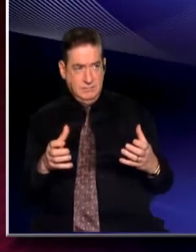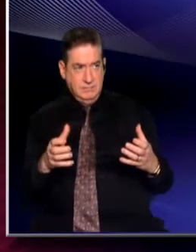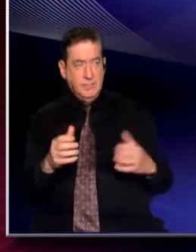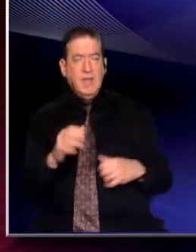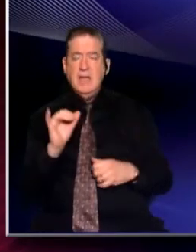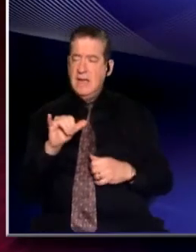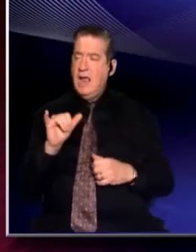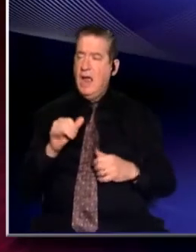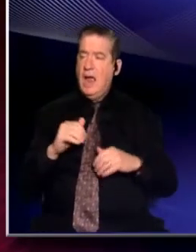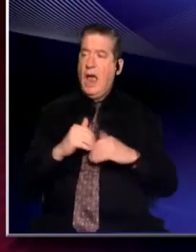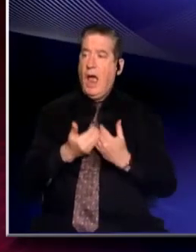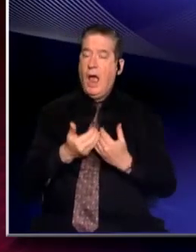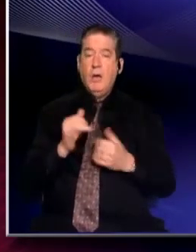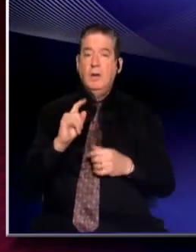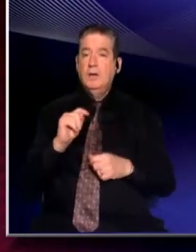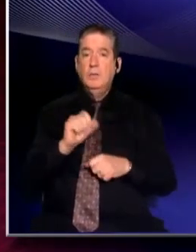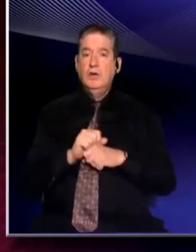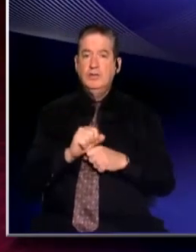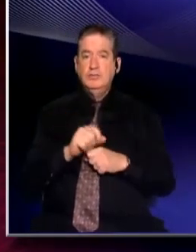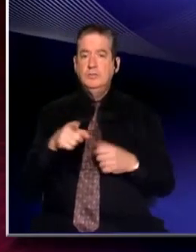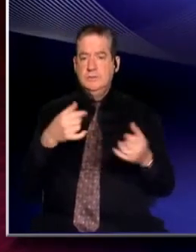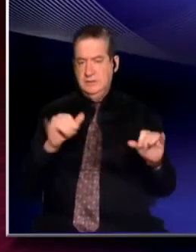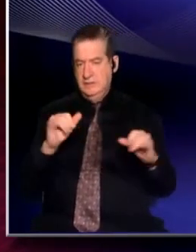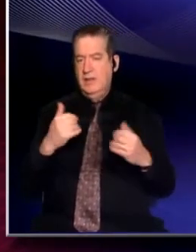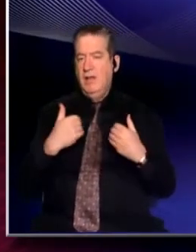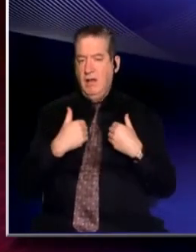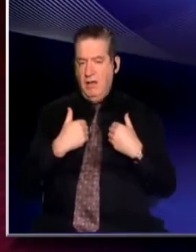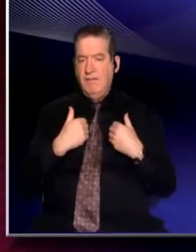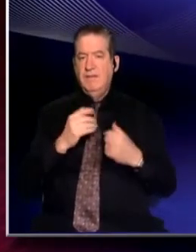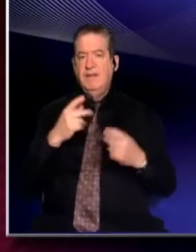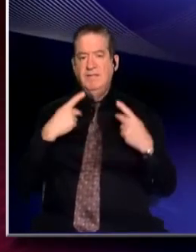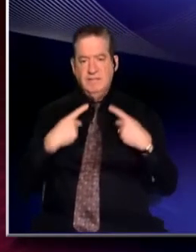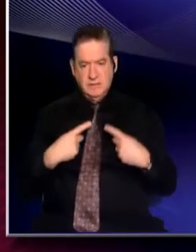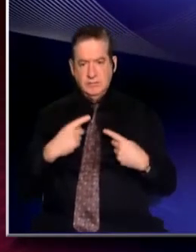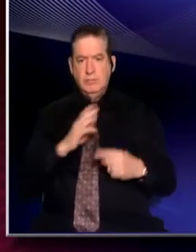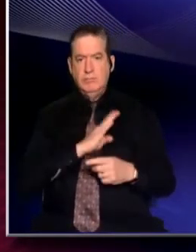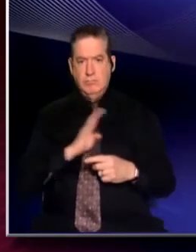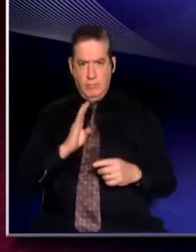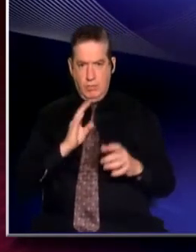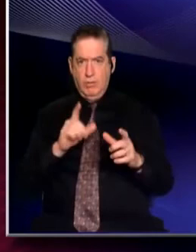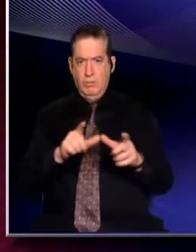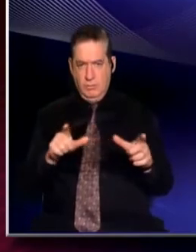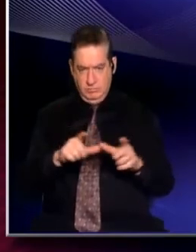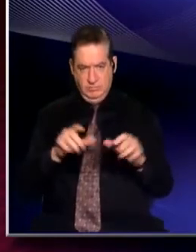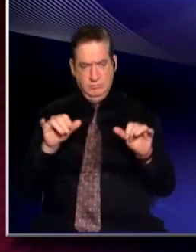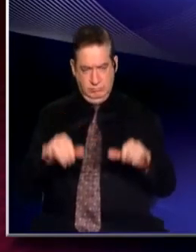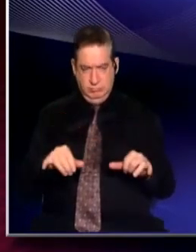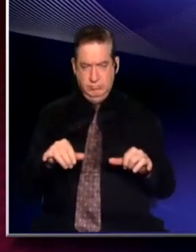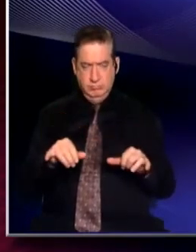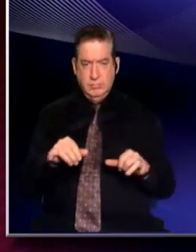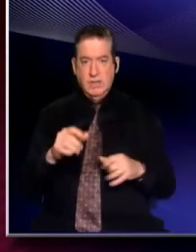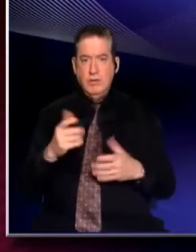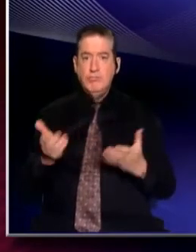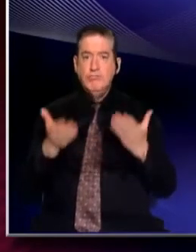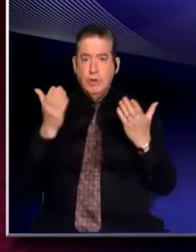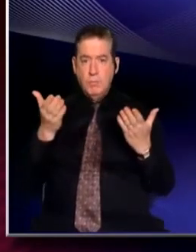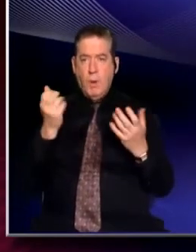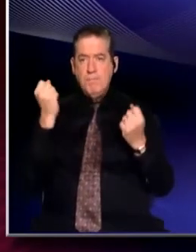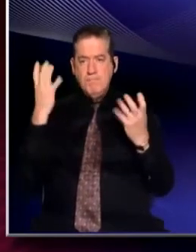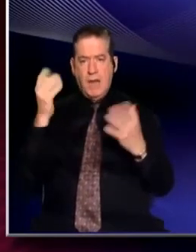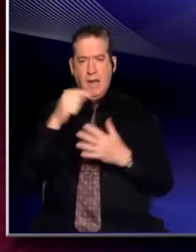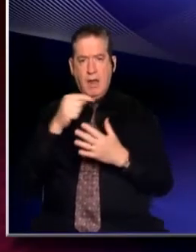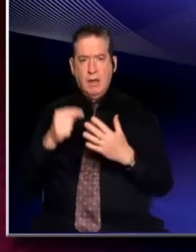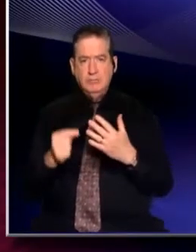Yeah, the way it would work is we would still have the physical board locations. It was proposed, there was many options. Remember in the